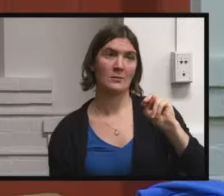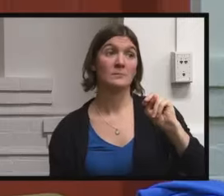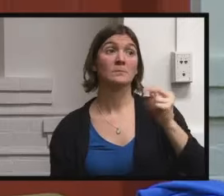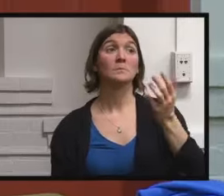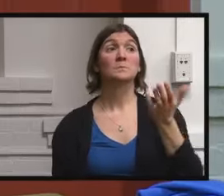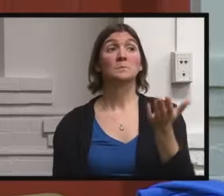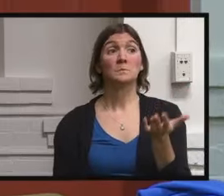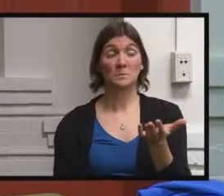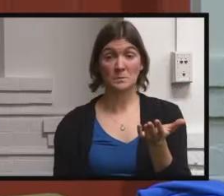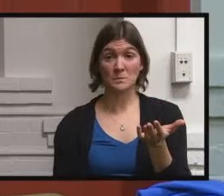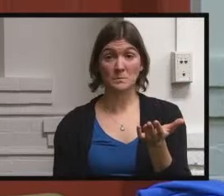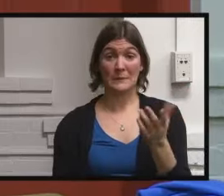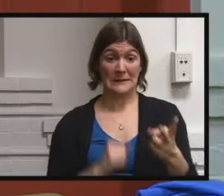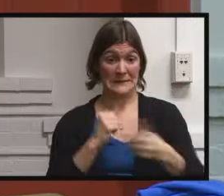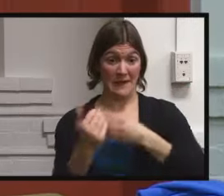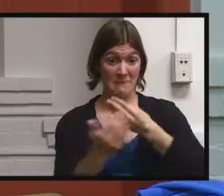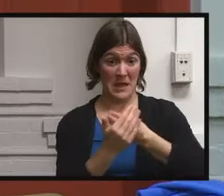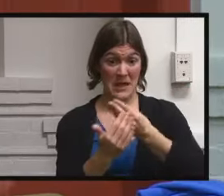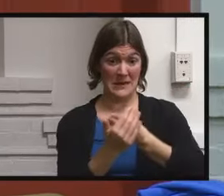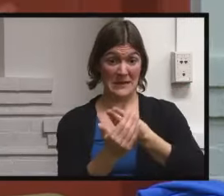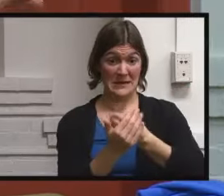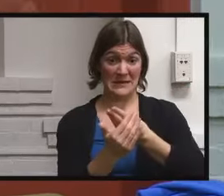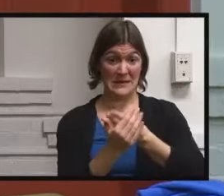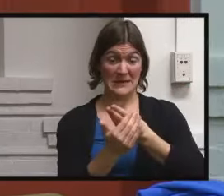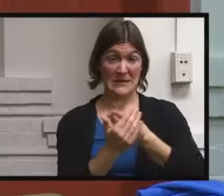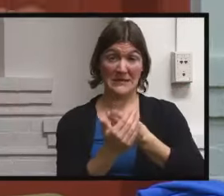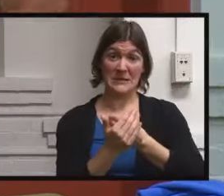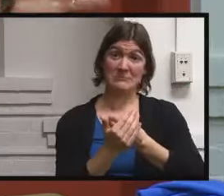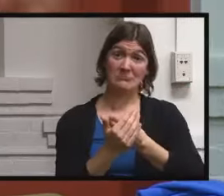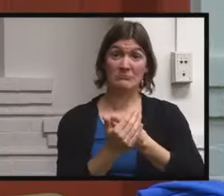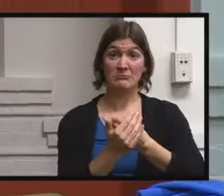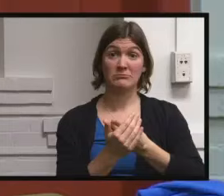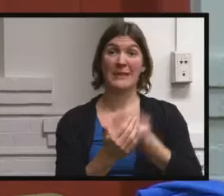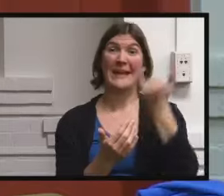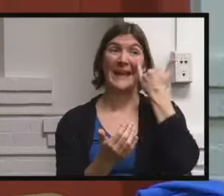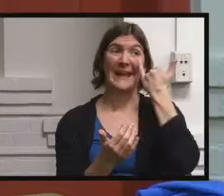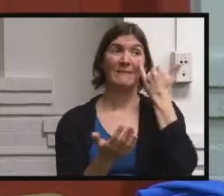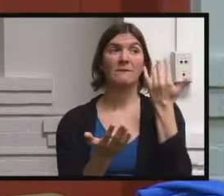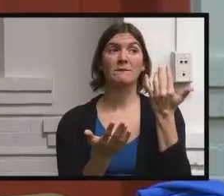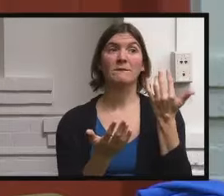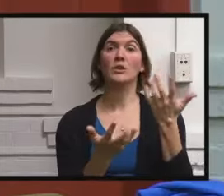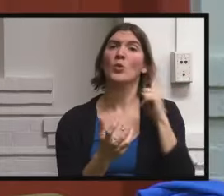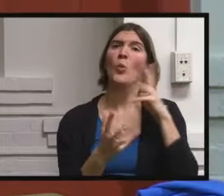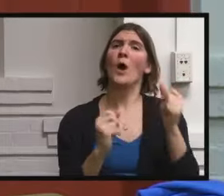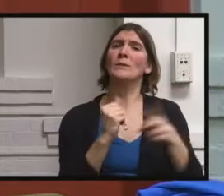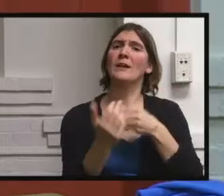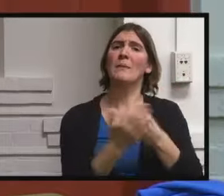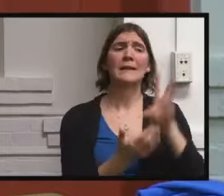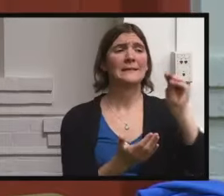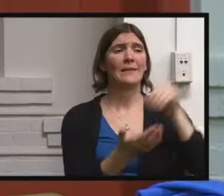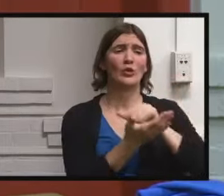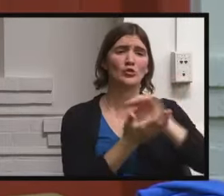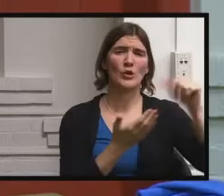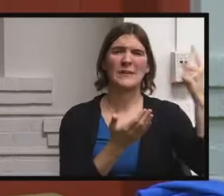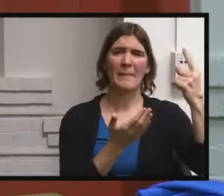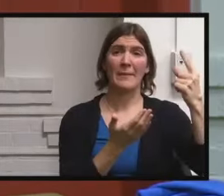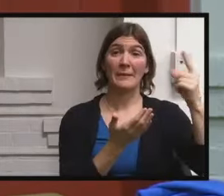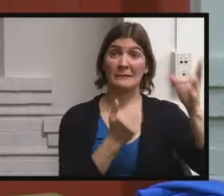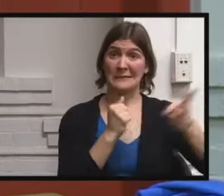So any savings that would be accrued from the $60,000 you were talking about